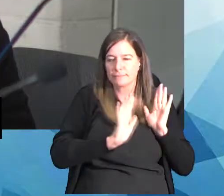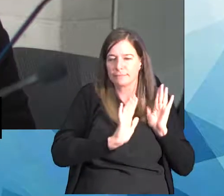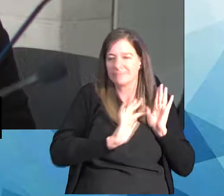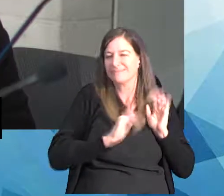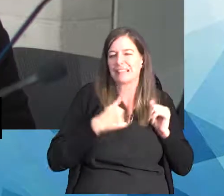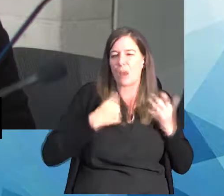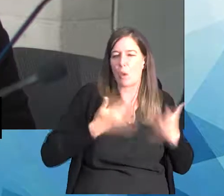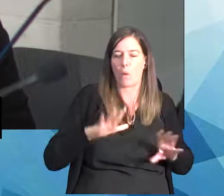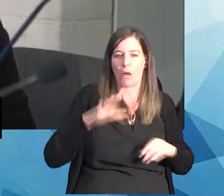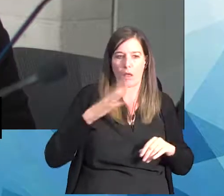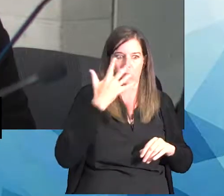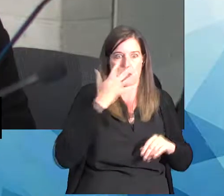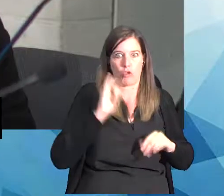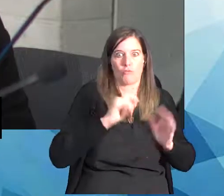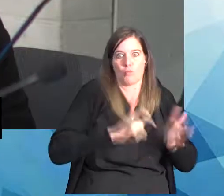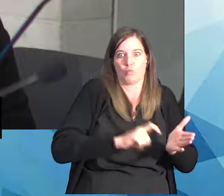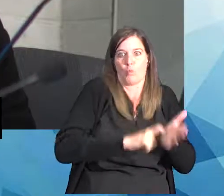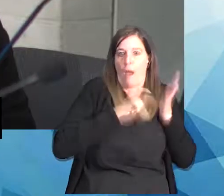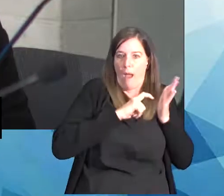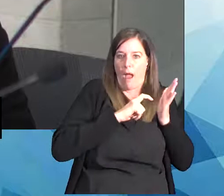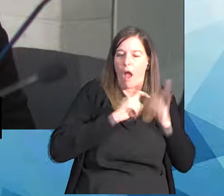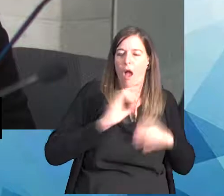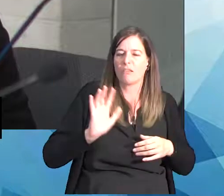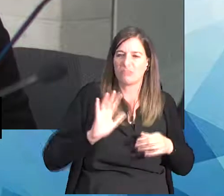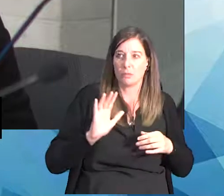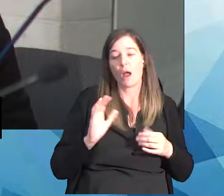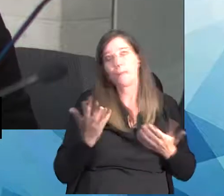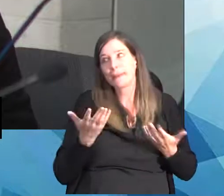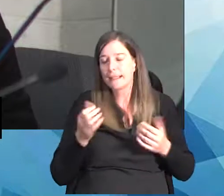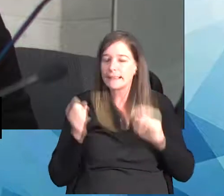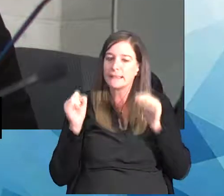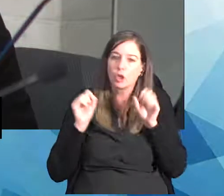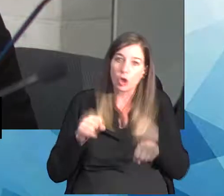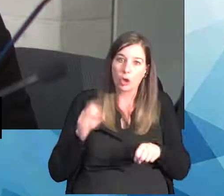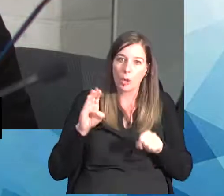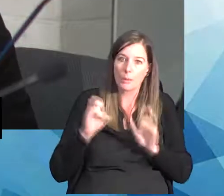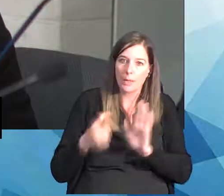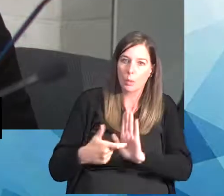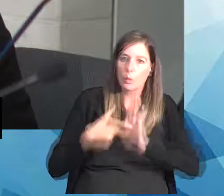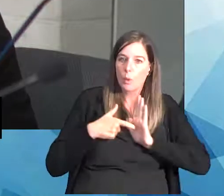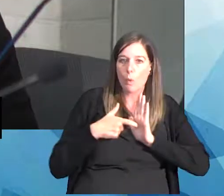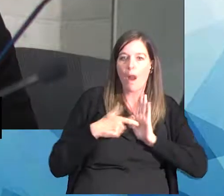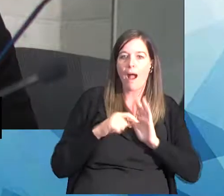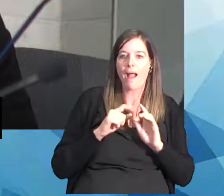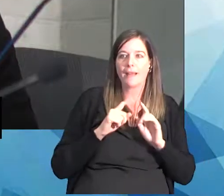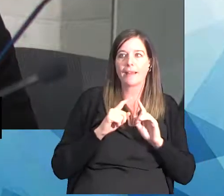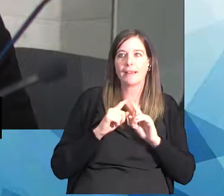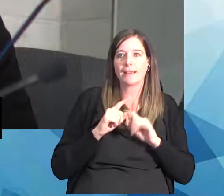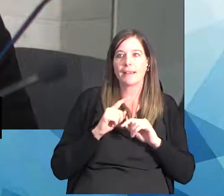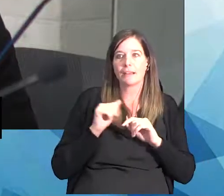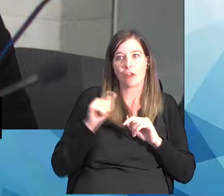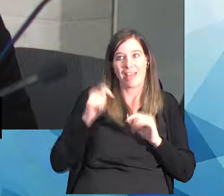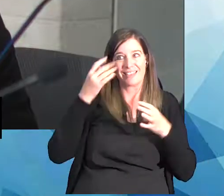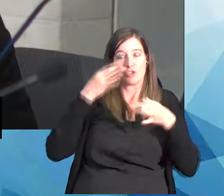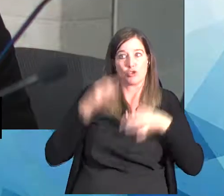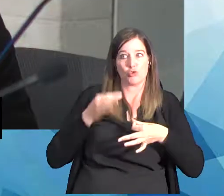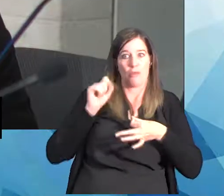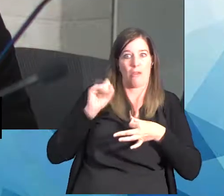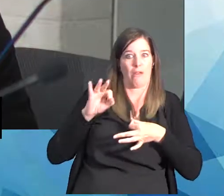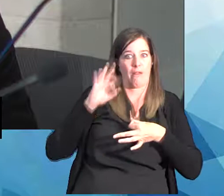then say exempted at the discretion of the. I mean, I don't know if it has to be the board president, but maybe that's the right way to